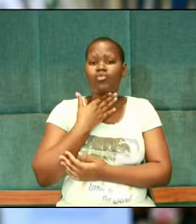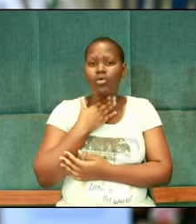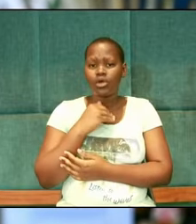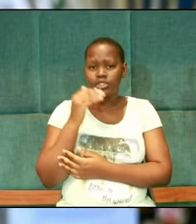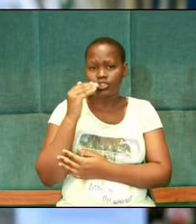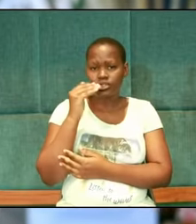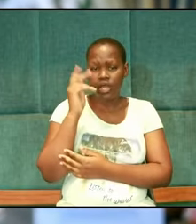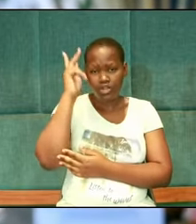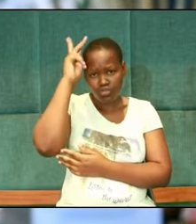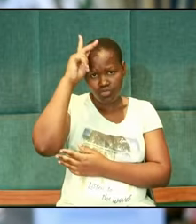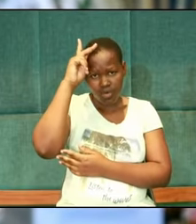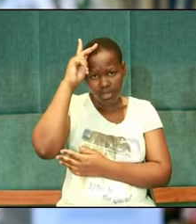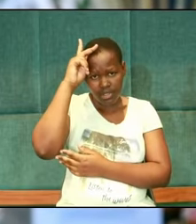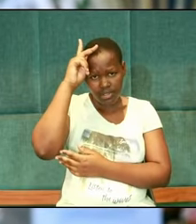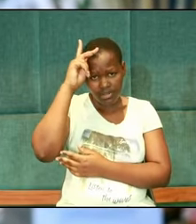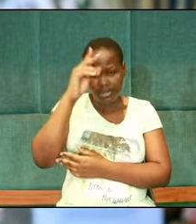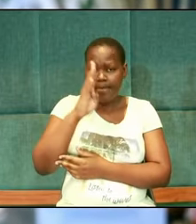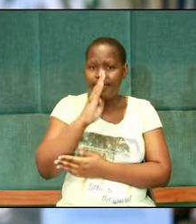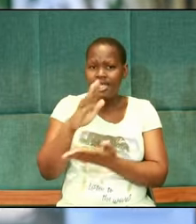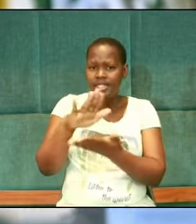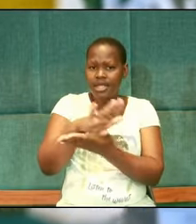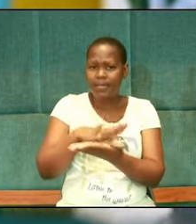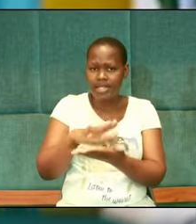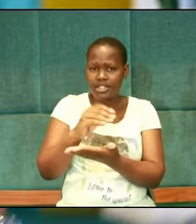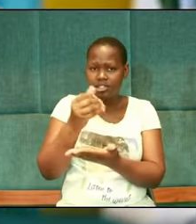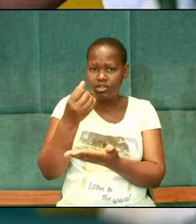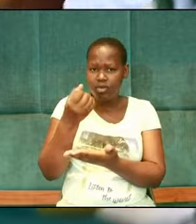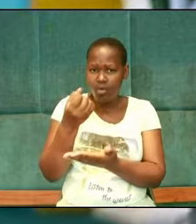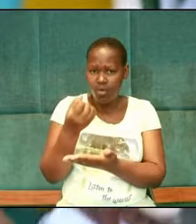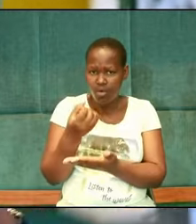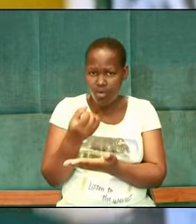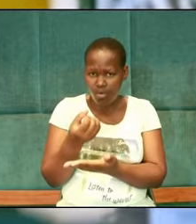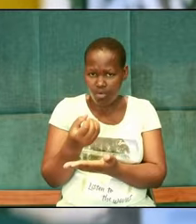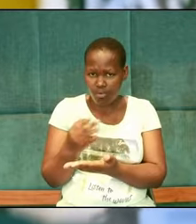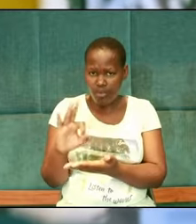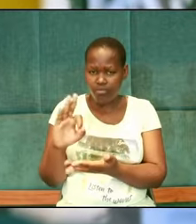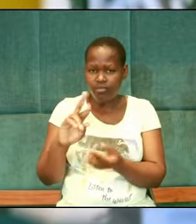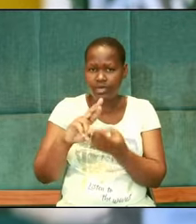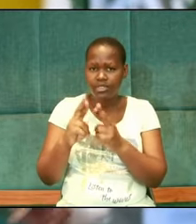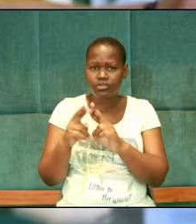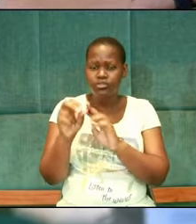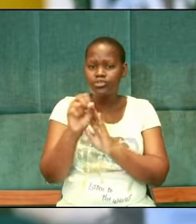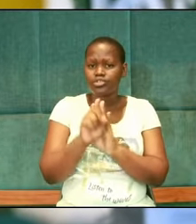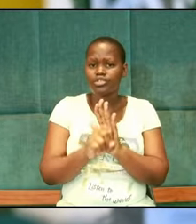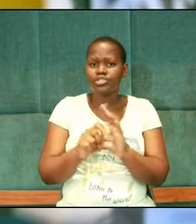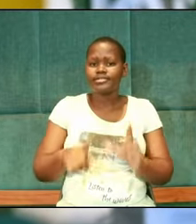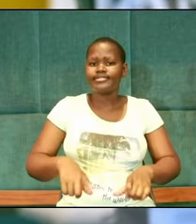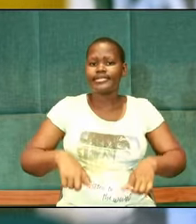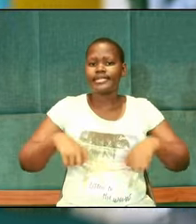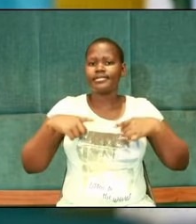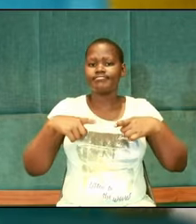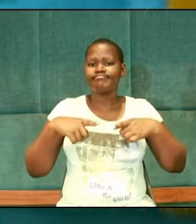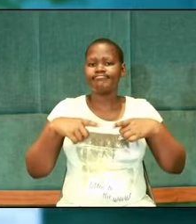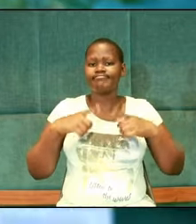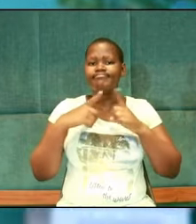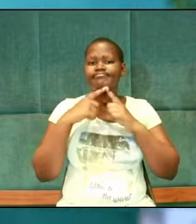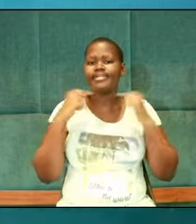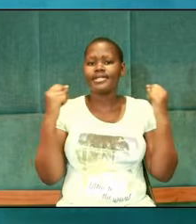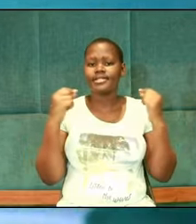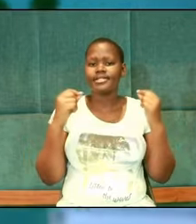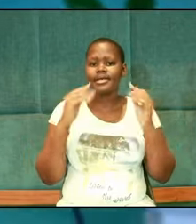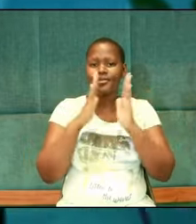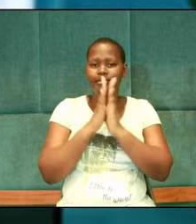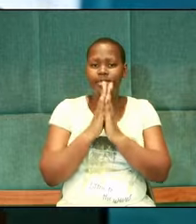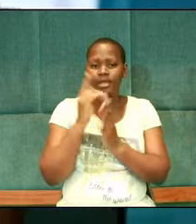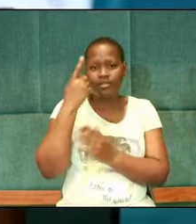basis of my relational life. No music, nothing. Walk and come and kneel down. Pastor Peter is going to pray for us. Walk and kneel